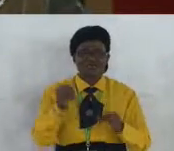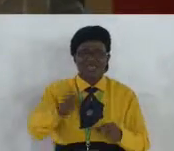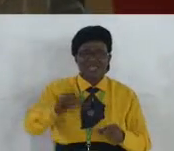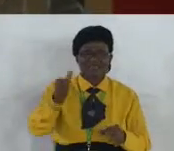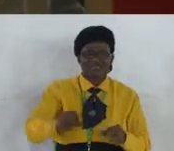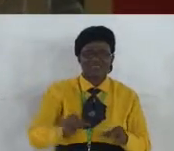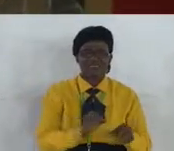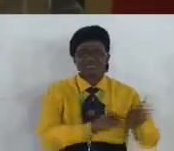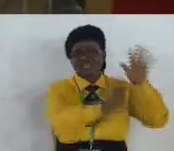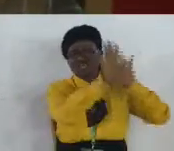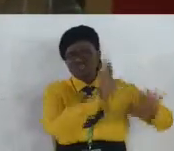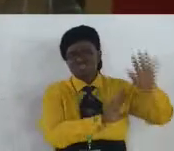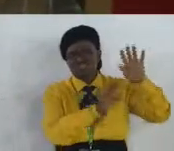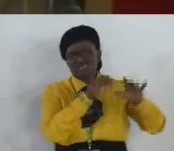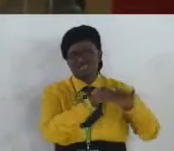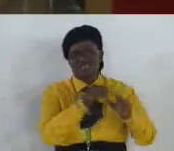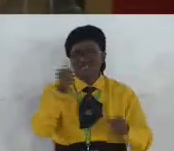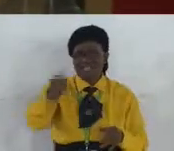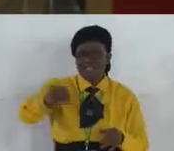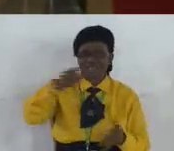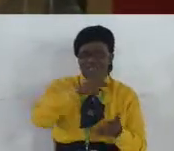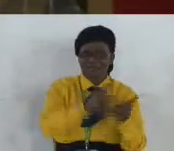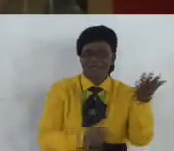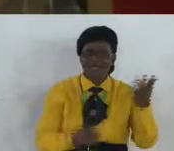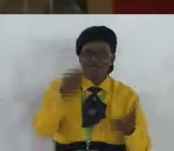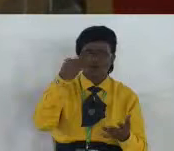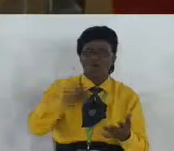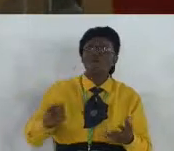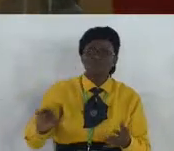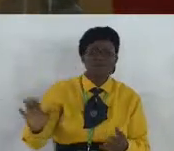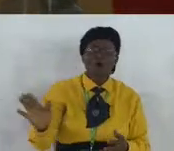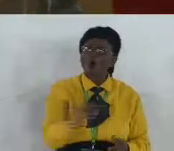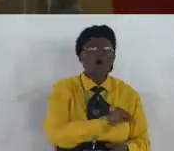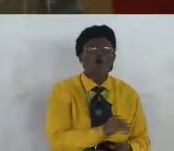is because the devil does not want you to please God.